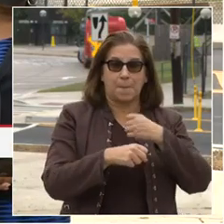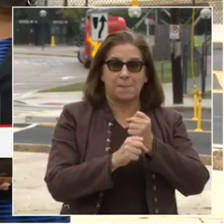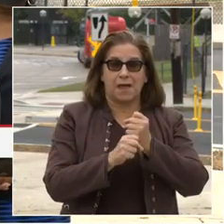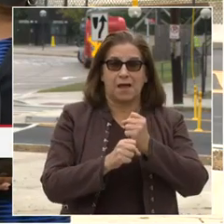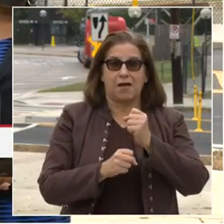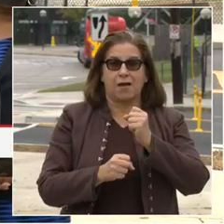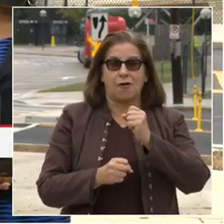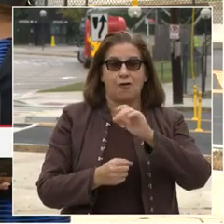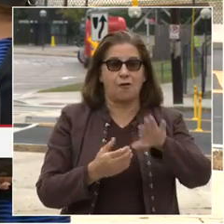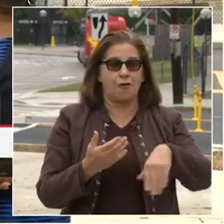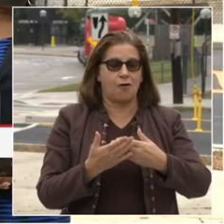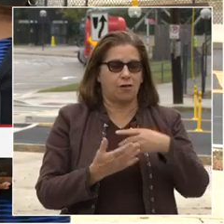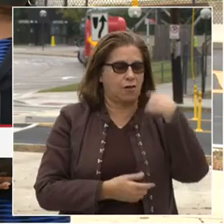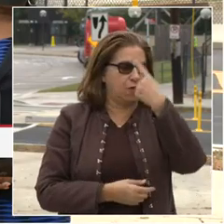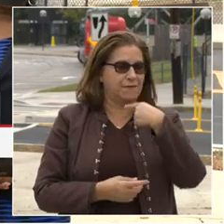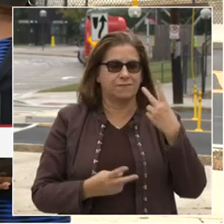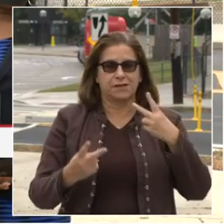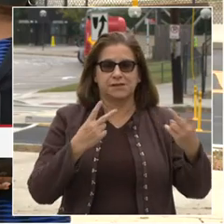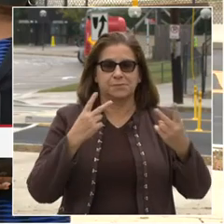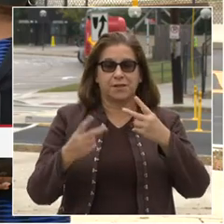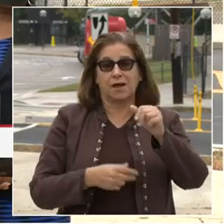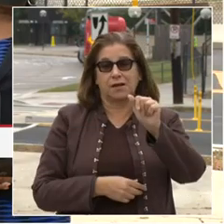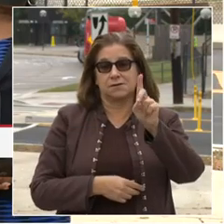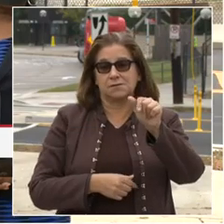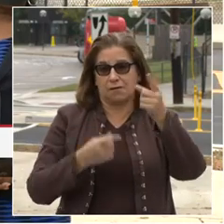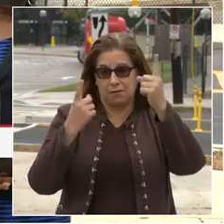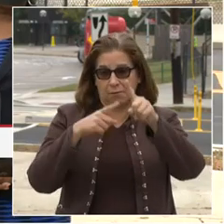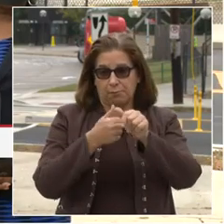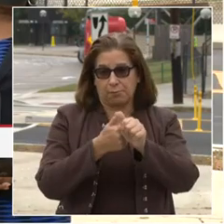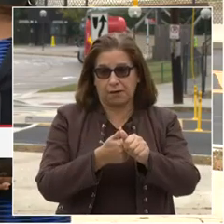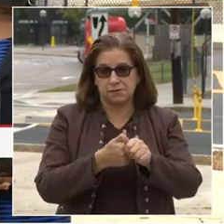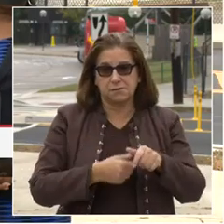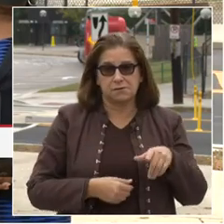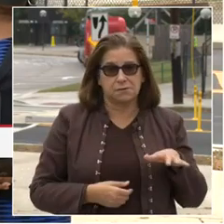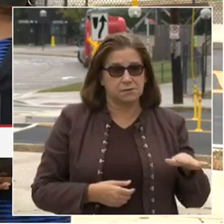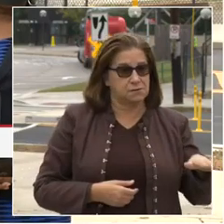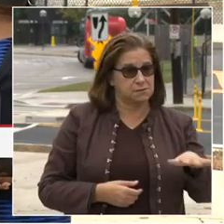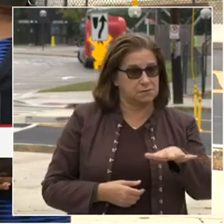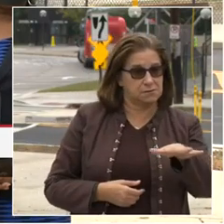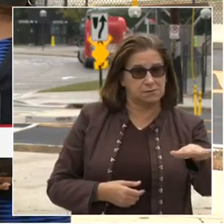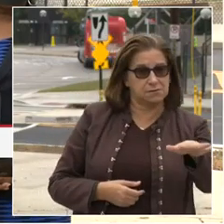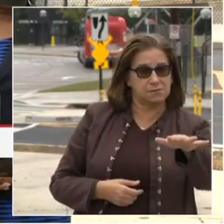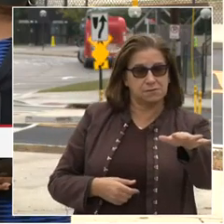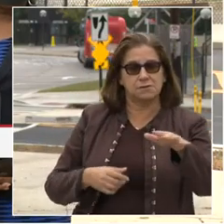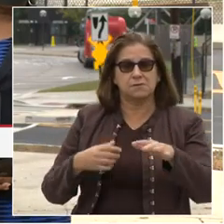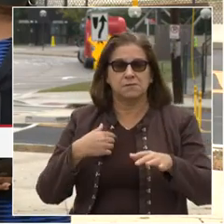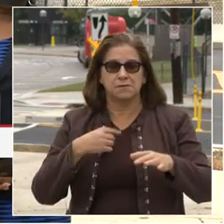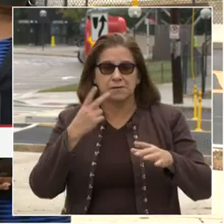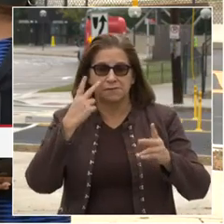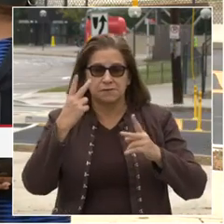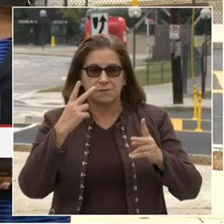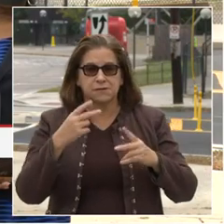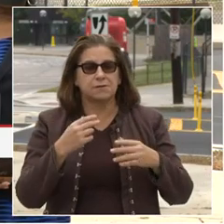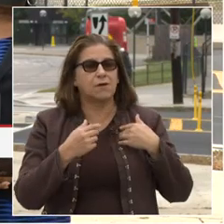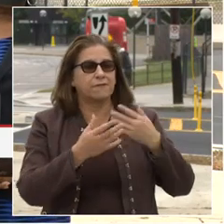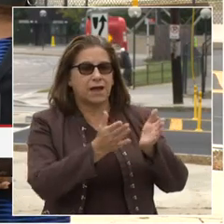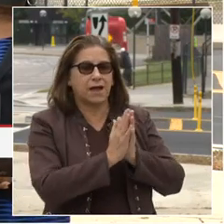season. So based on experiences like this one, I've asked DDOT to move forward with a campaign to